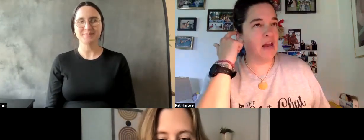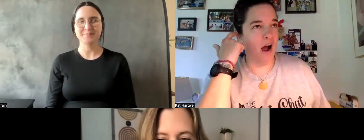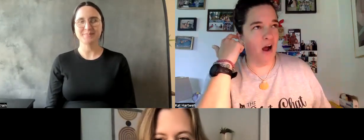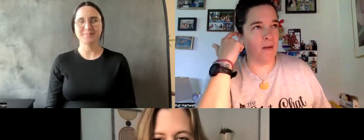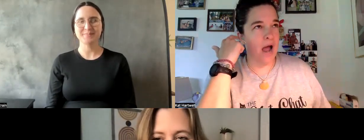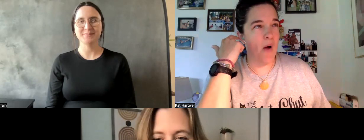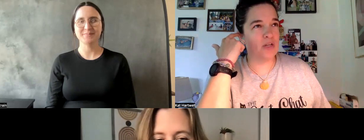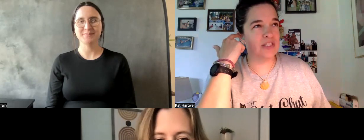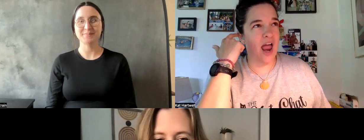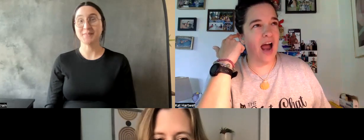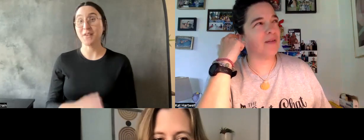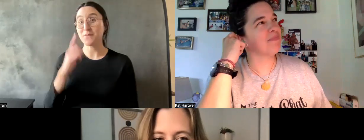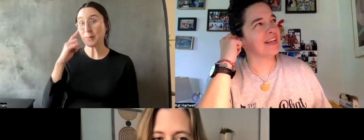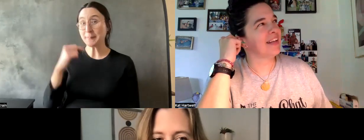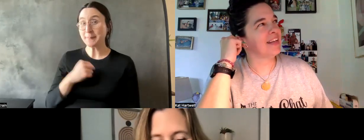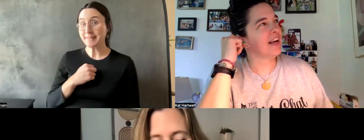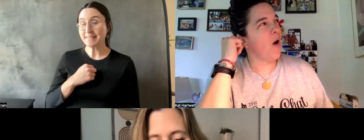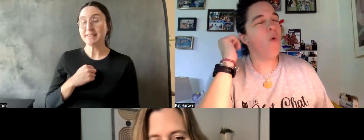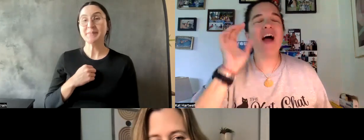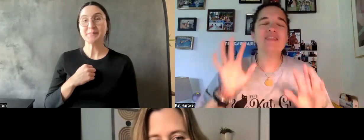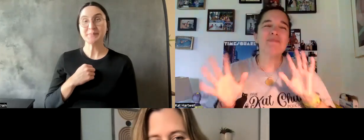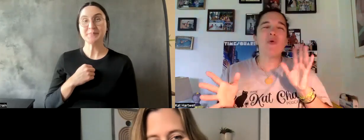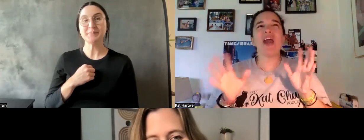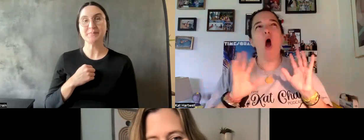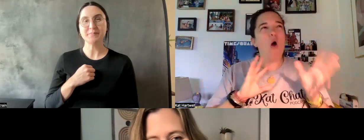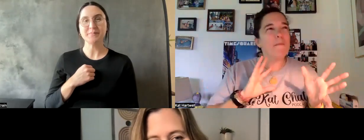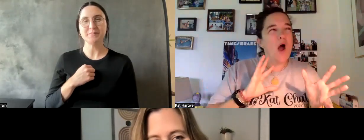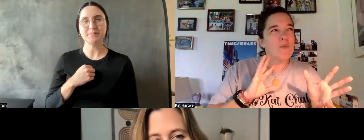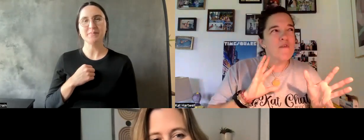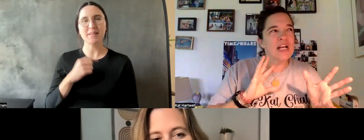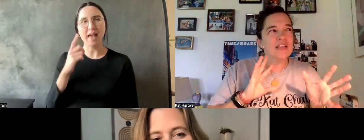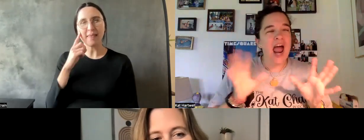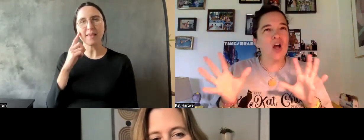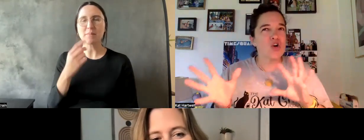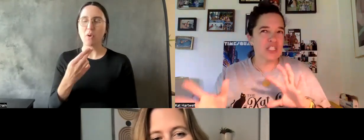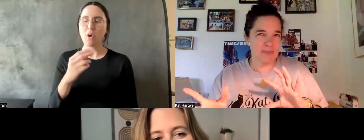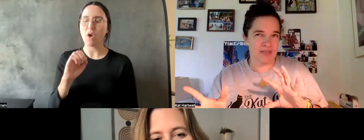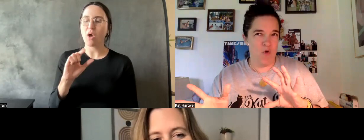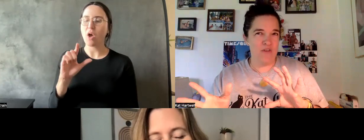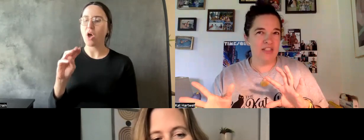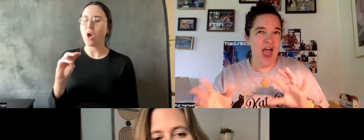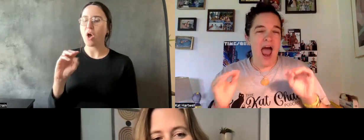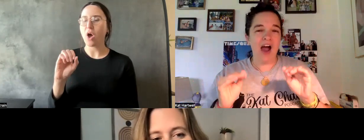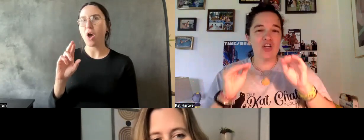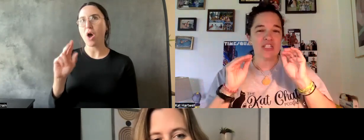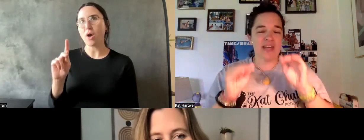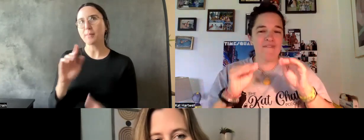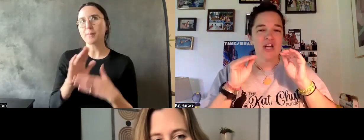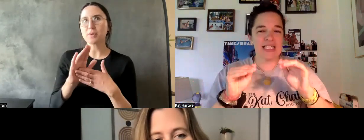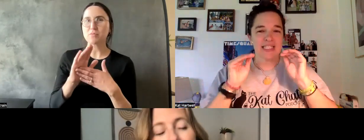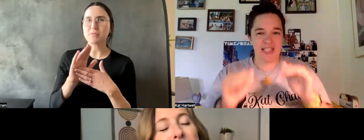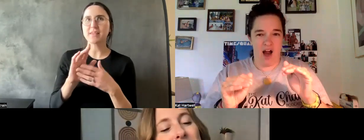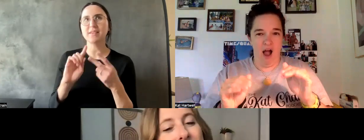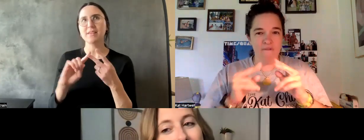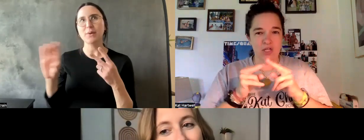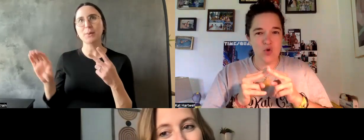For me, I would say right between Hallmark movies and Christmas movies, I could just never